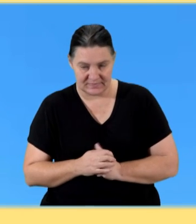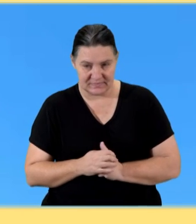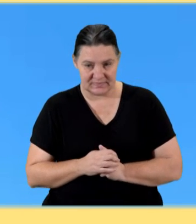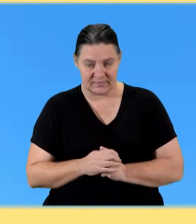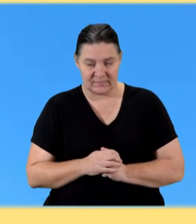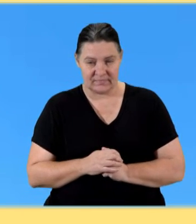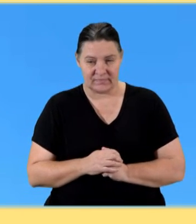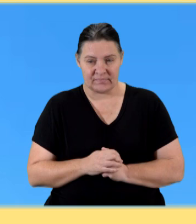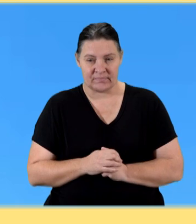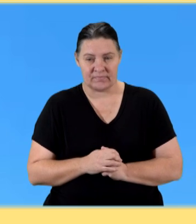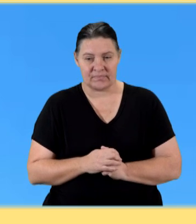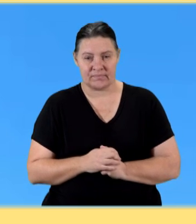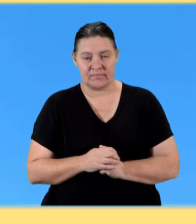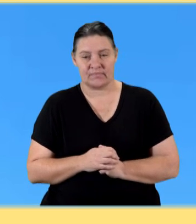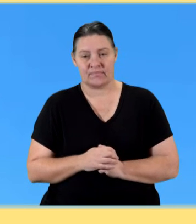1,480.